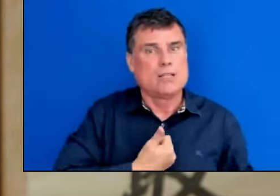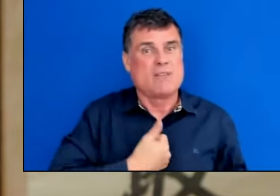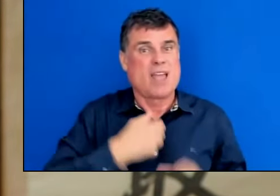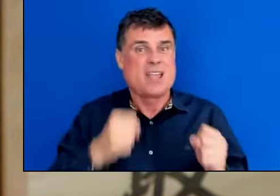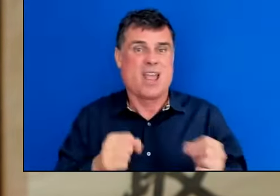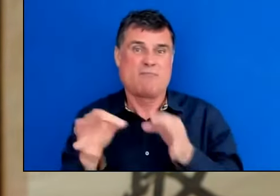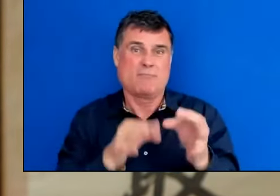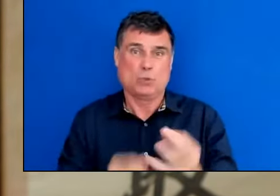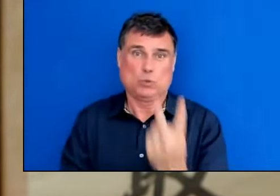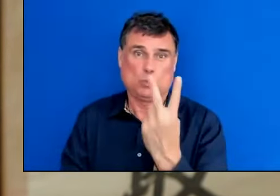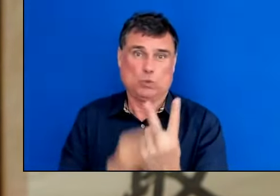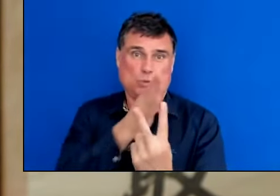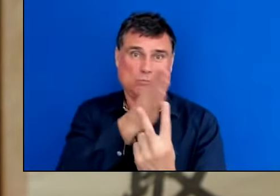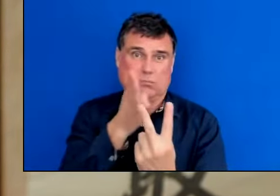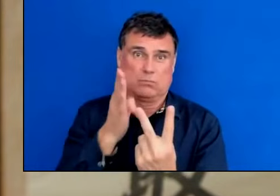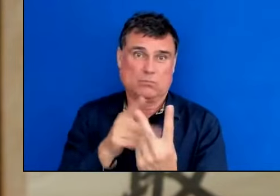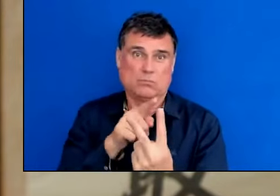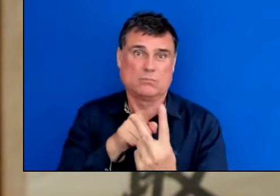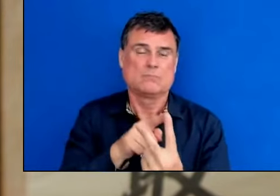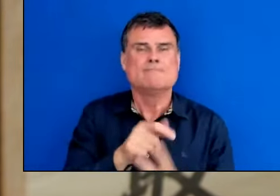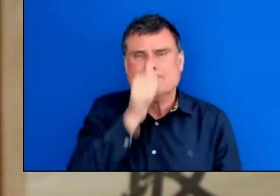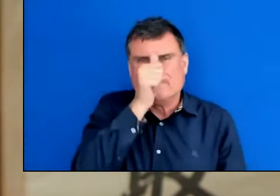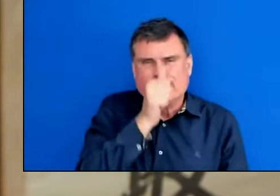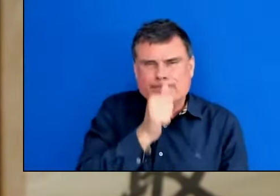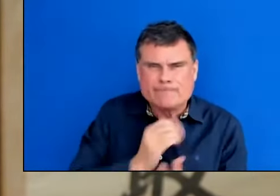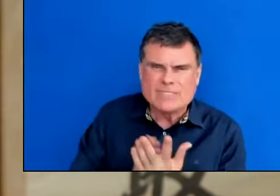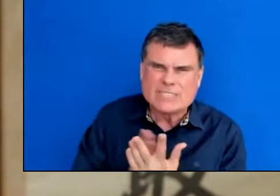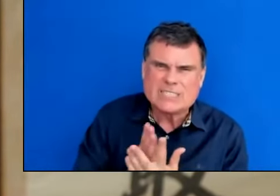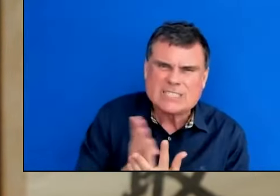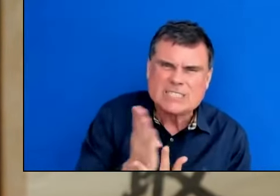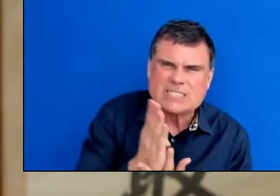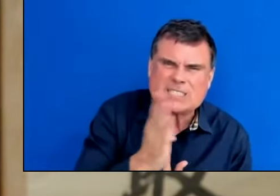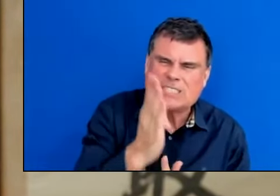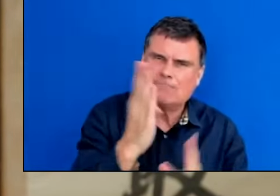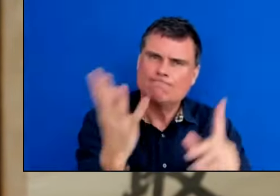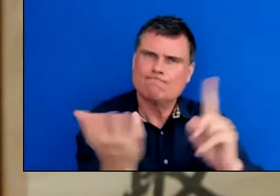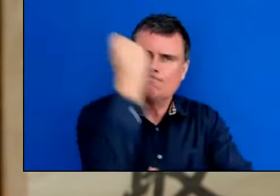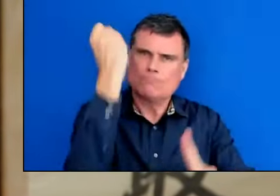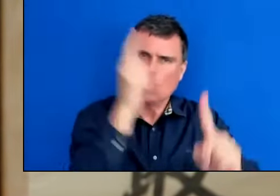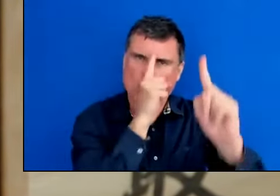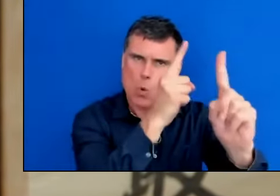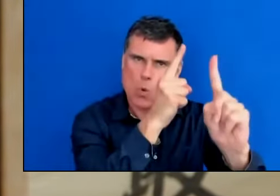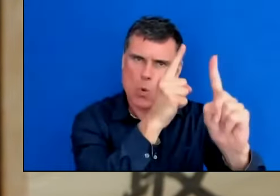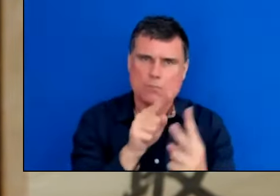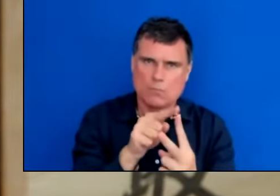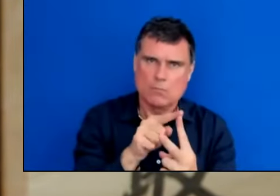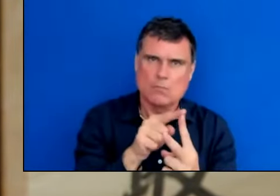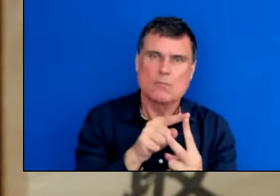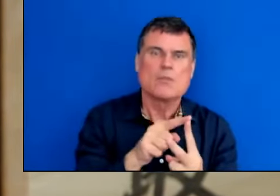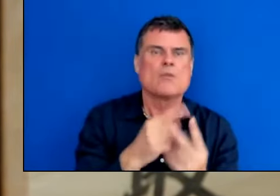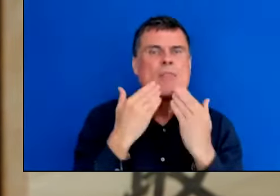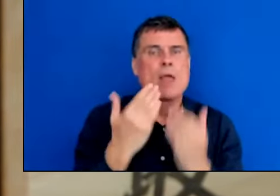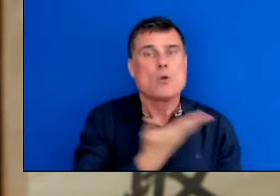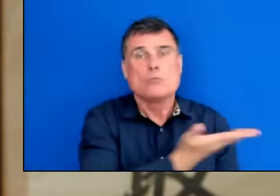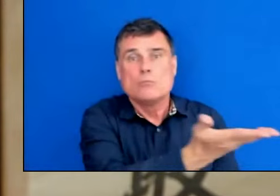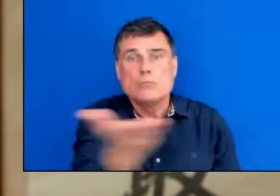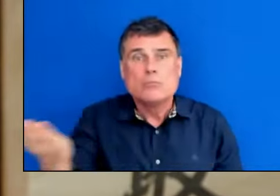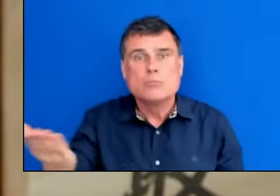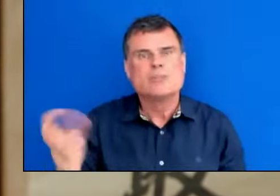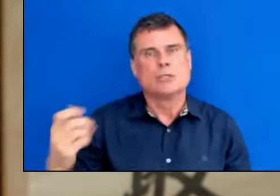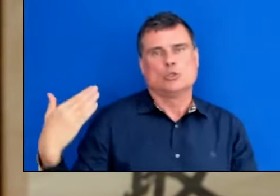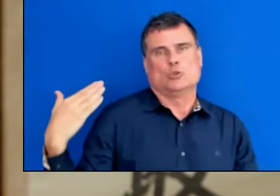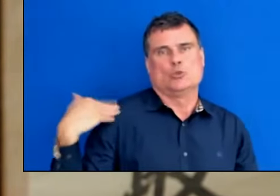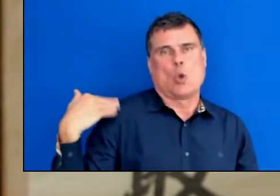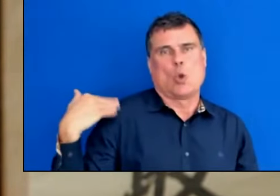that's resilience and perseverance. We can take that with us. So I thank you all for all the shoulders that we've been able to stand